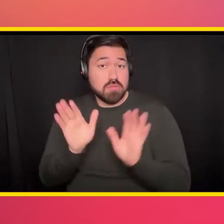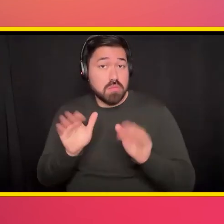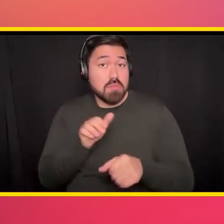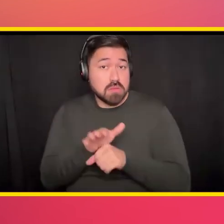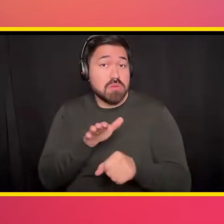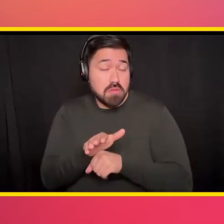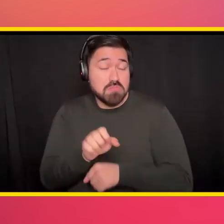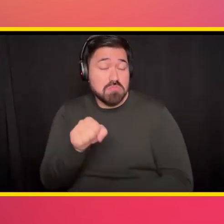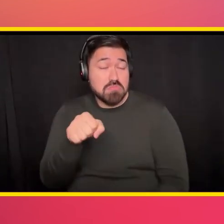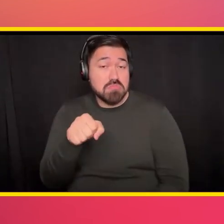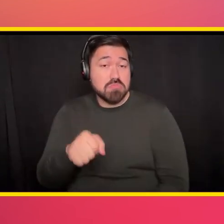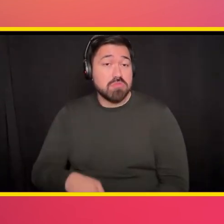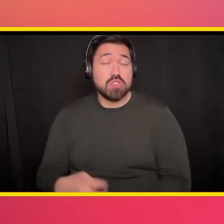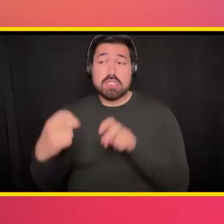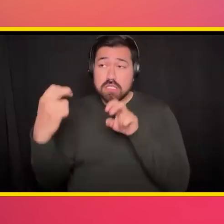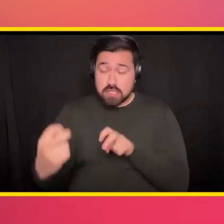Yeah.